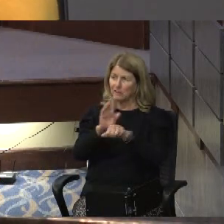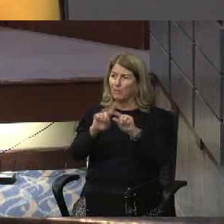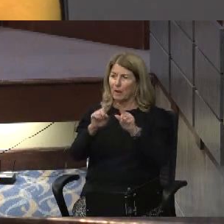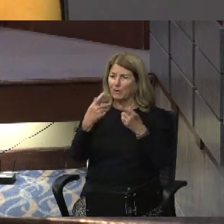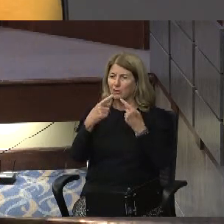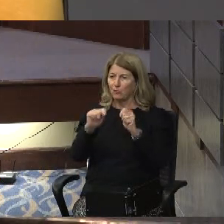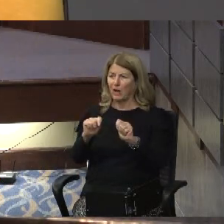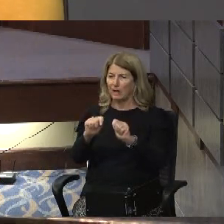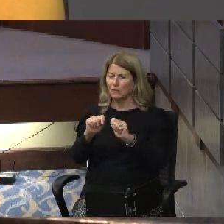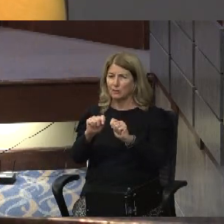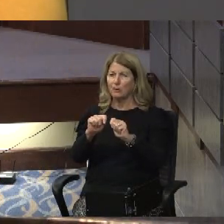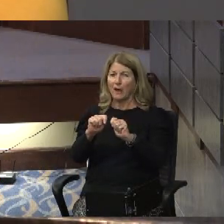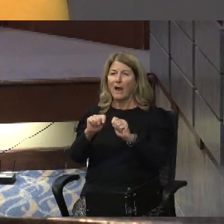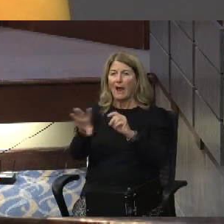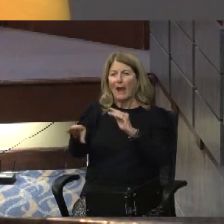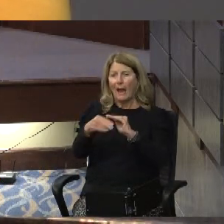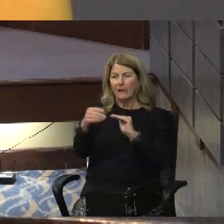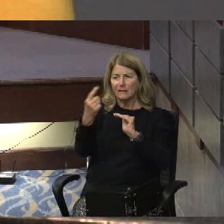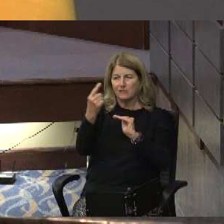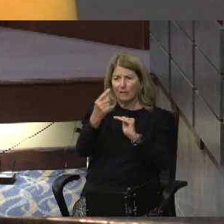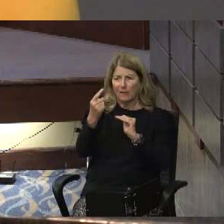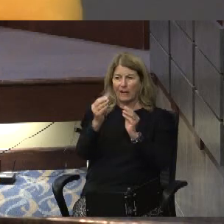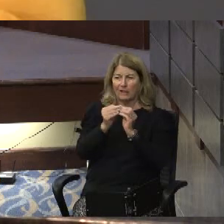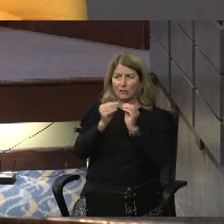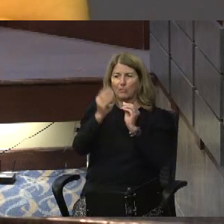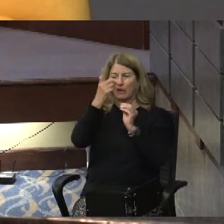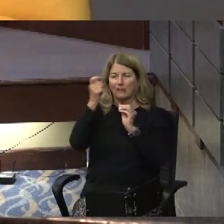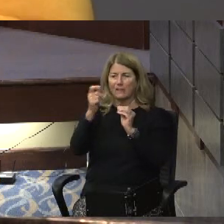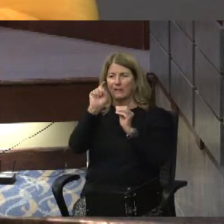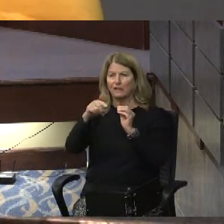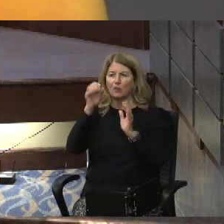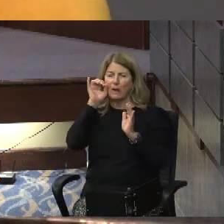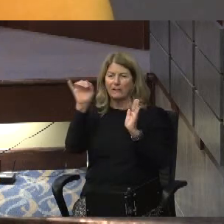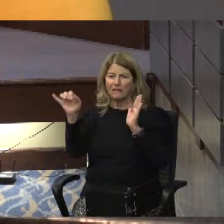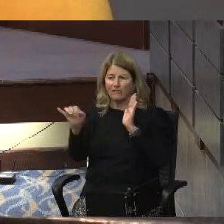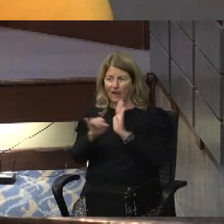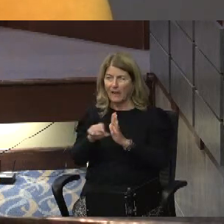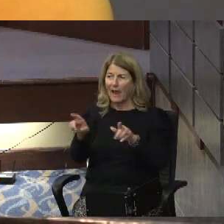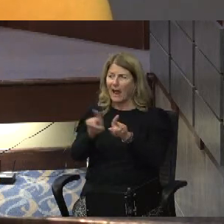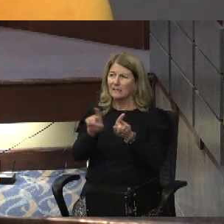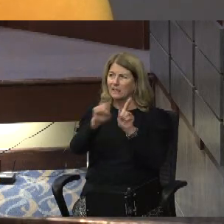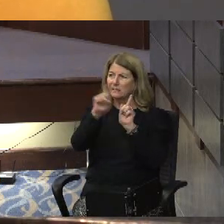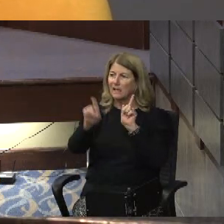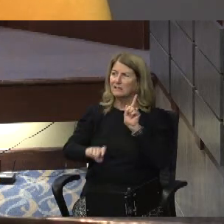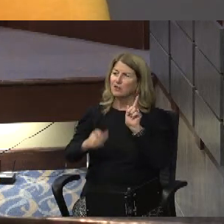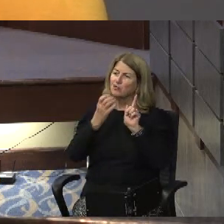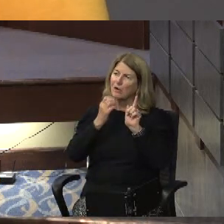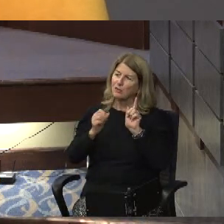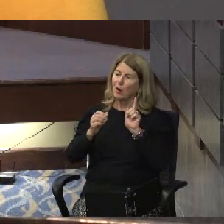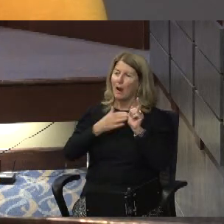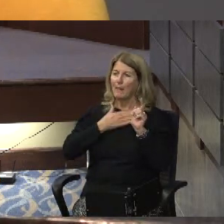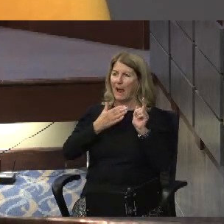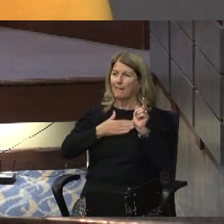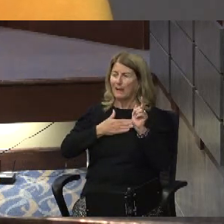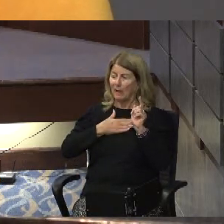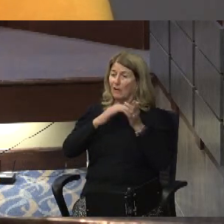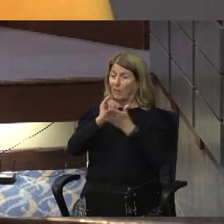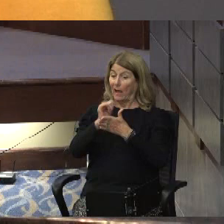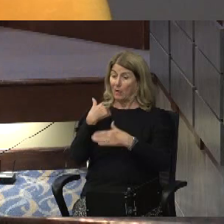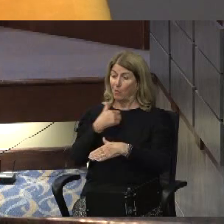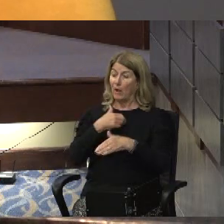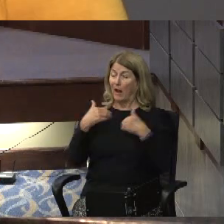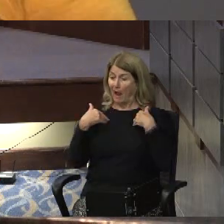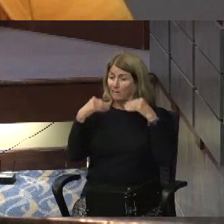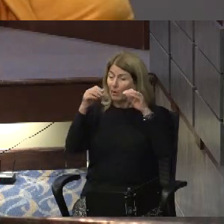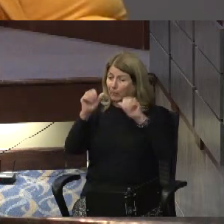they really deserve to be identified as a Texas treasurer. And I'm glad that we have the ability to recognize and honor them for the